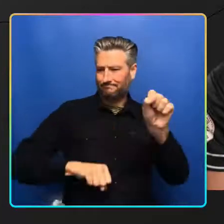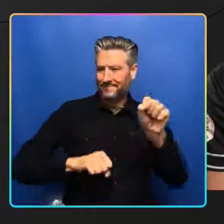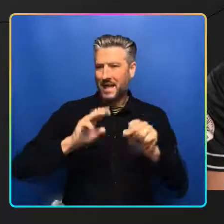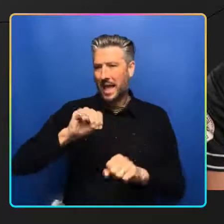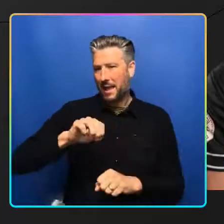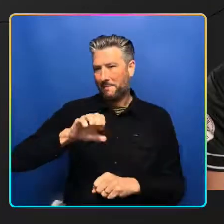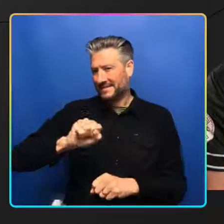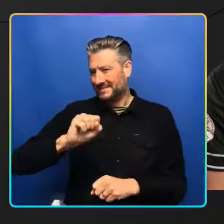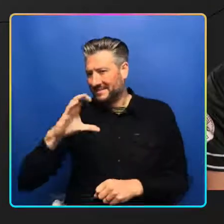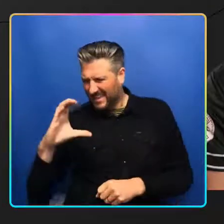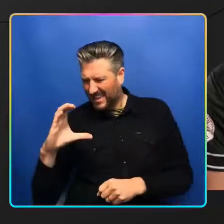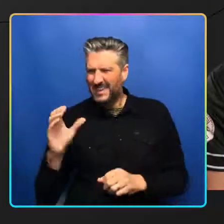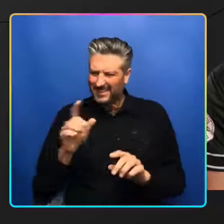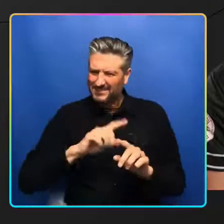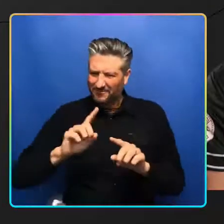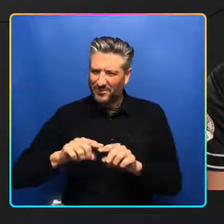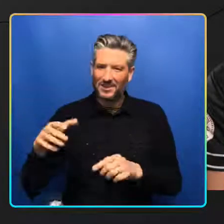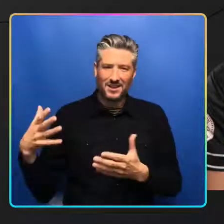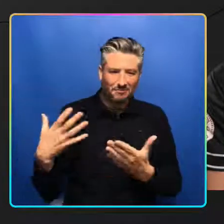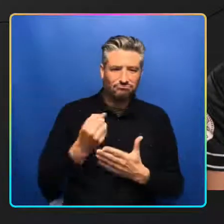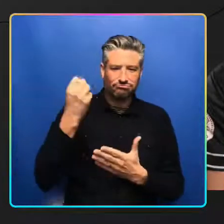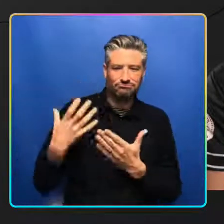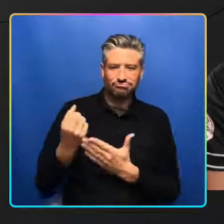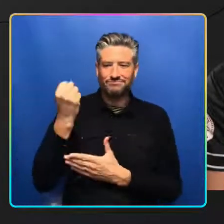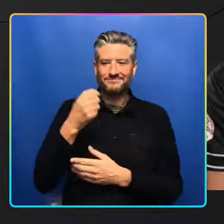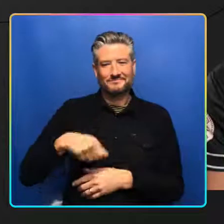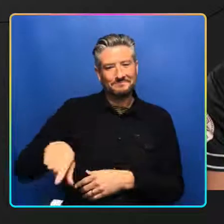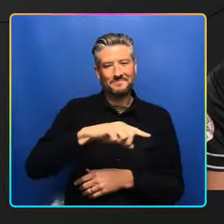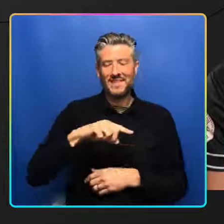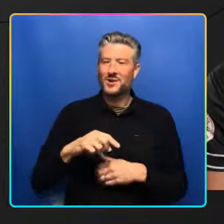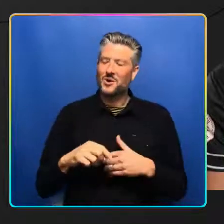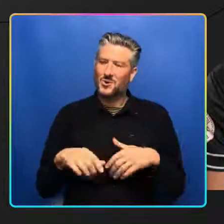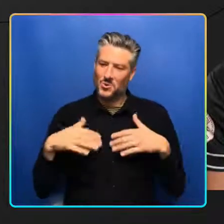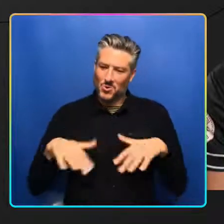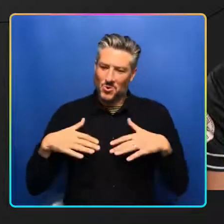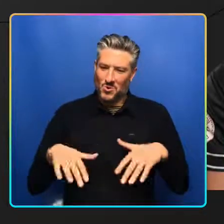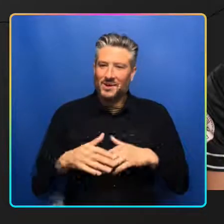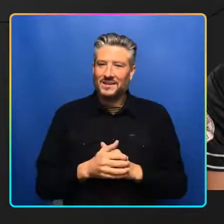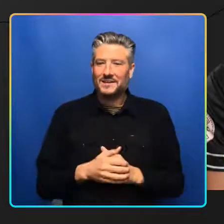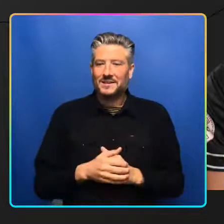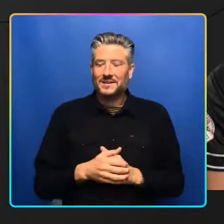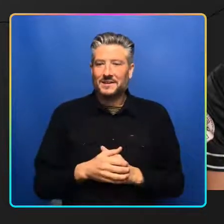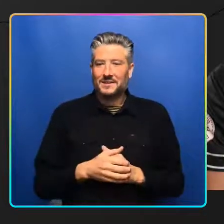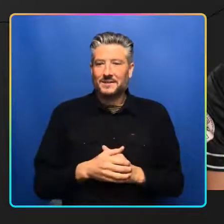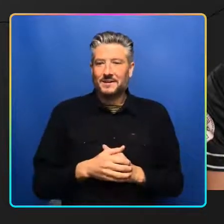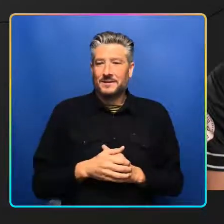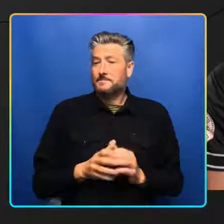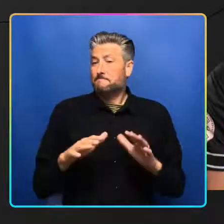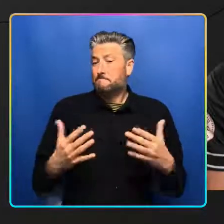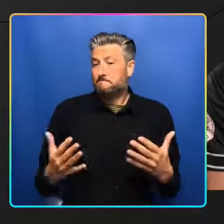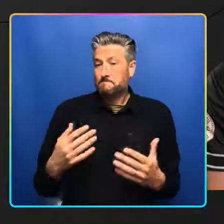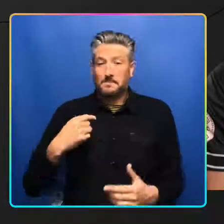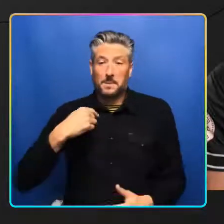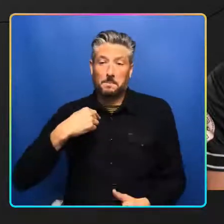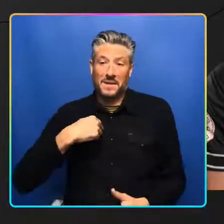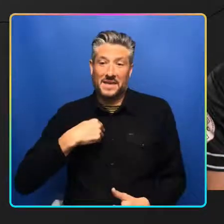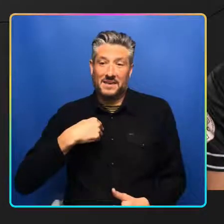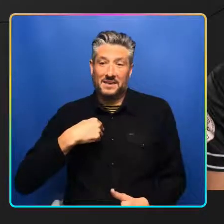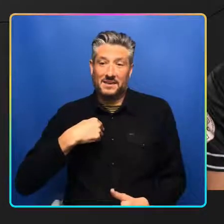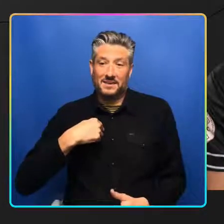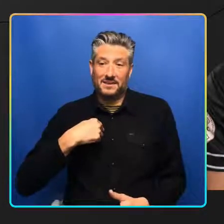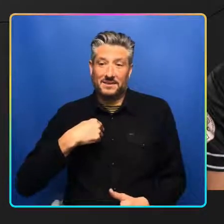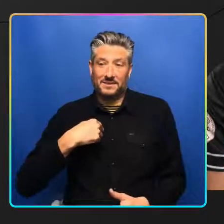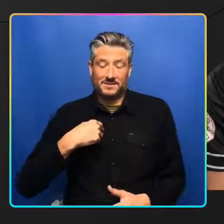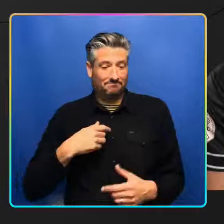this. So I'm going to move to this industry. So, and for me, it was something really big. So